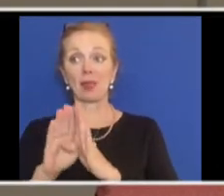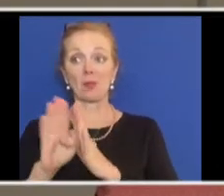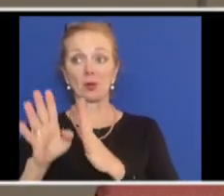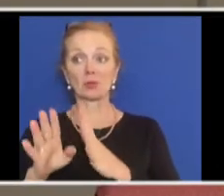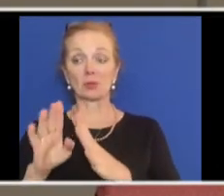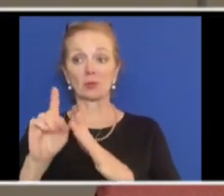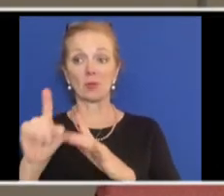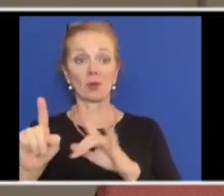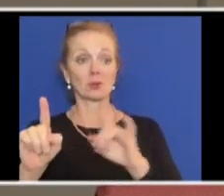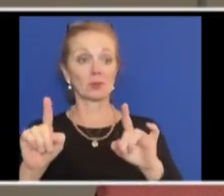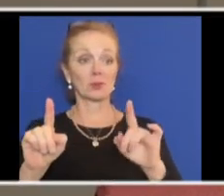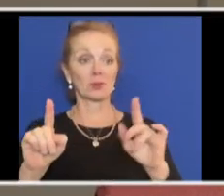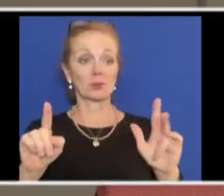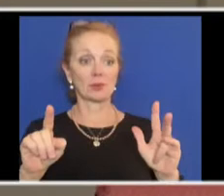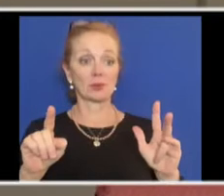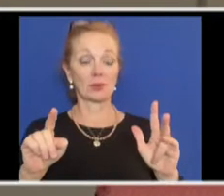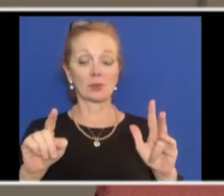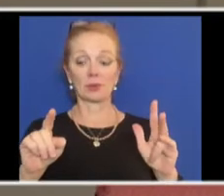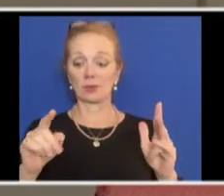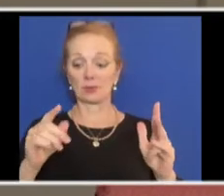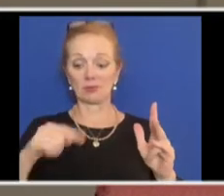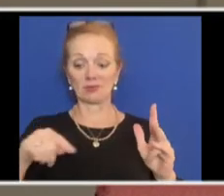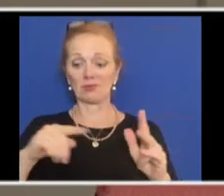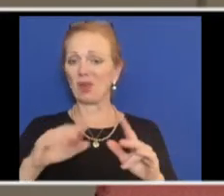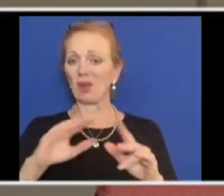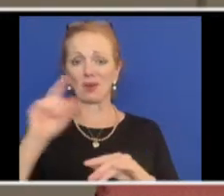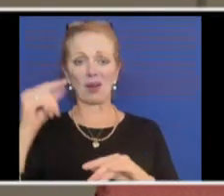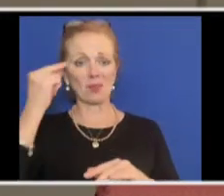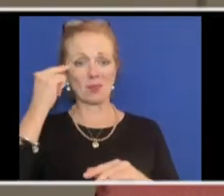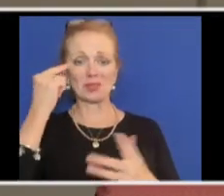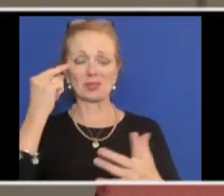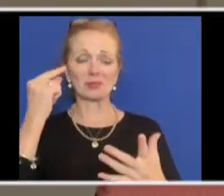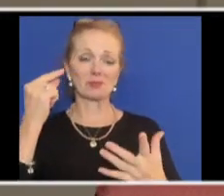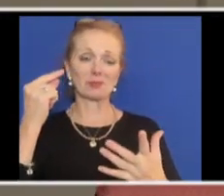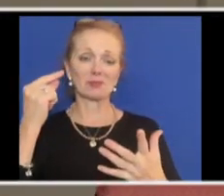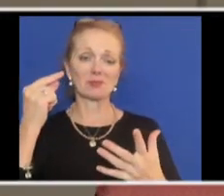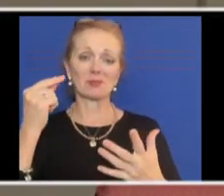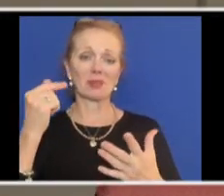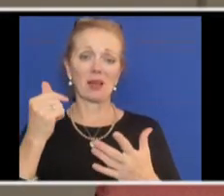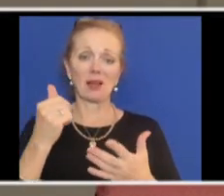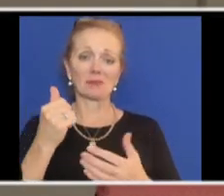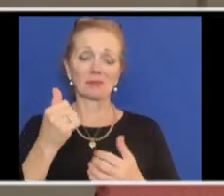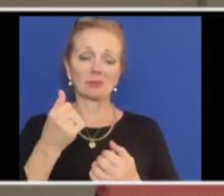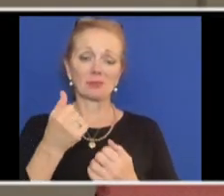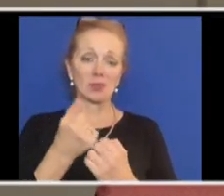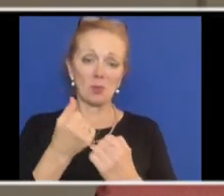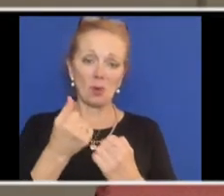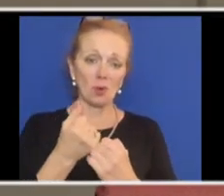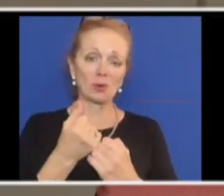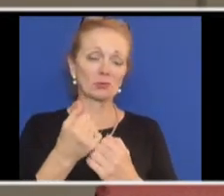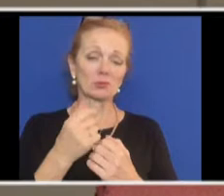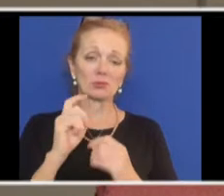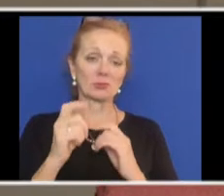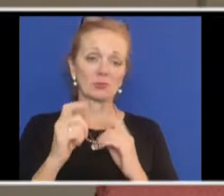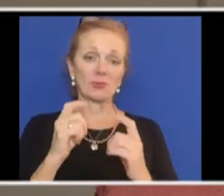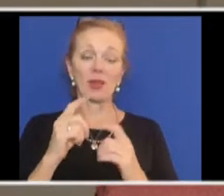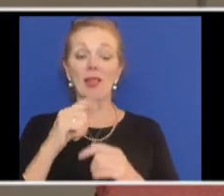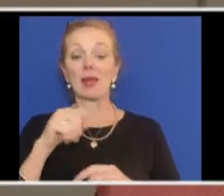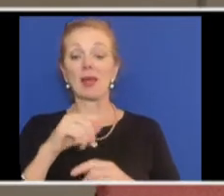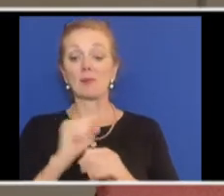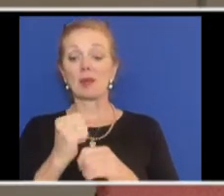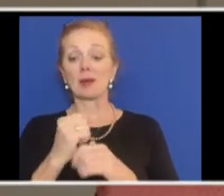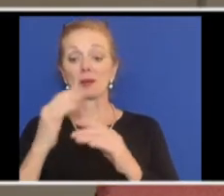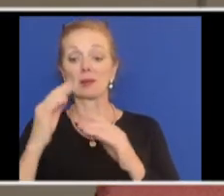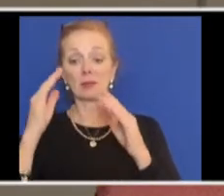an opportunity with no governmental subsidies or support they made a conscious decision